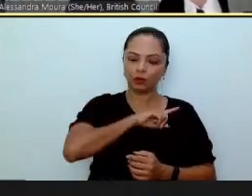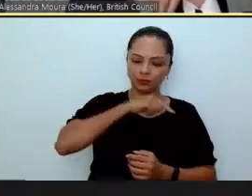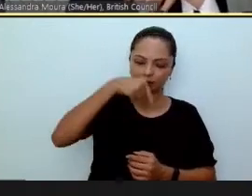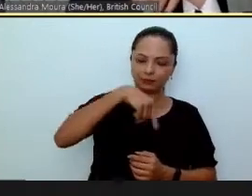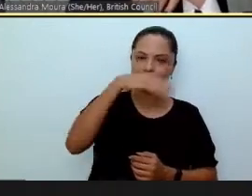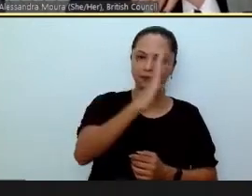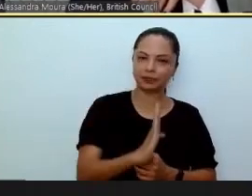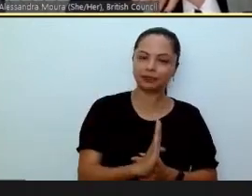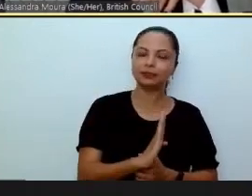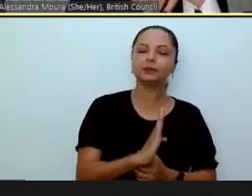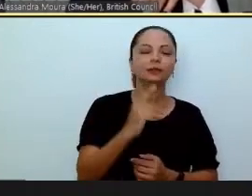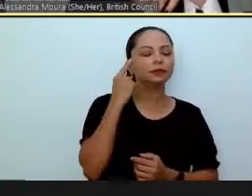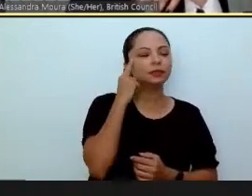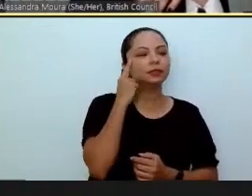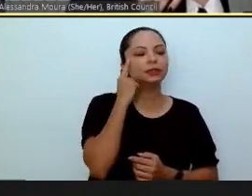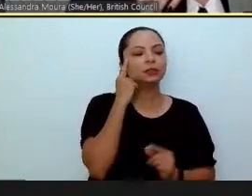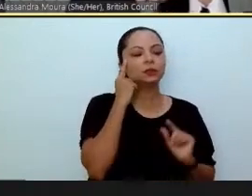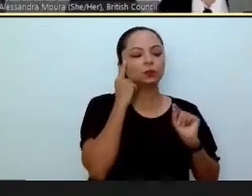the older the people get,